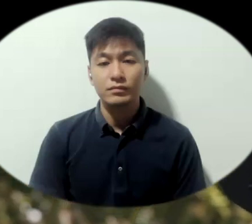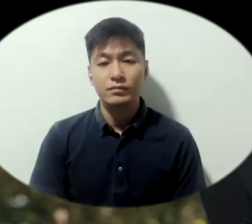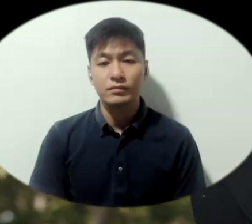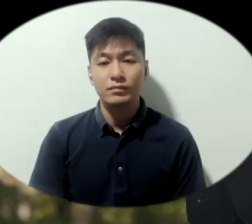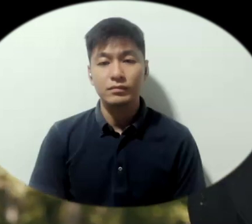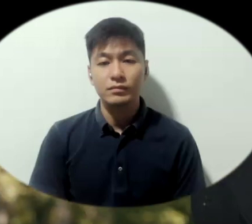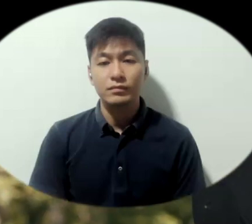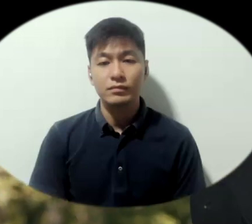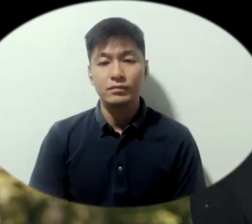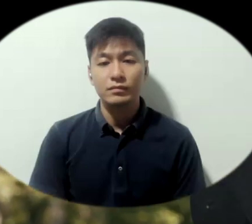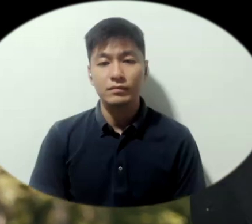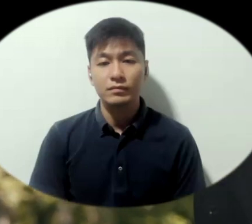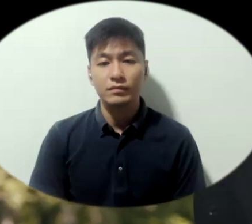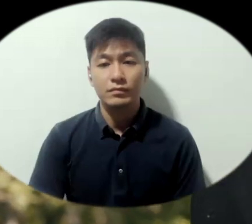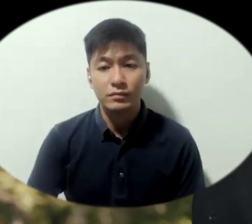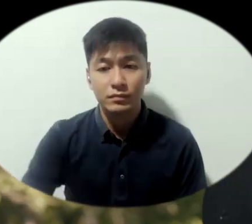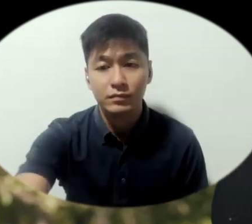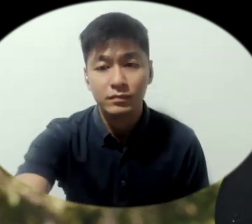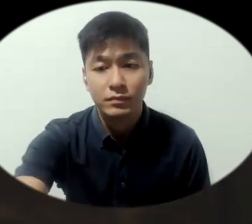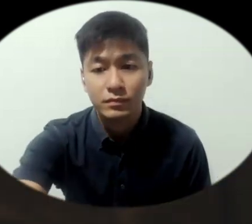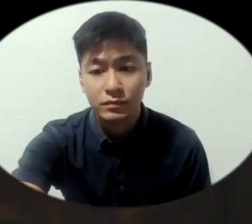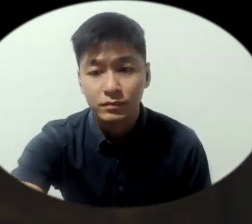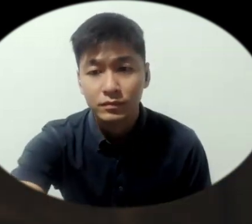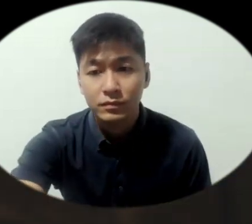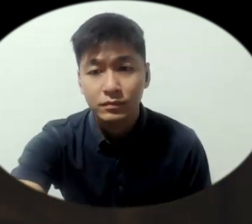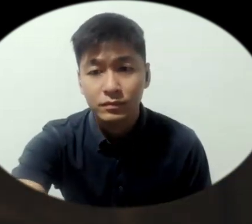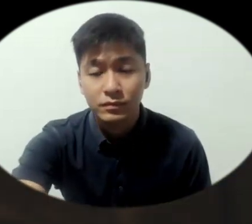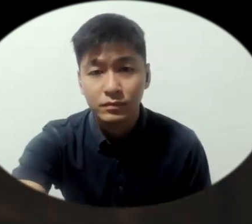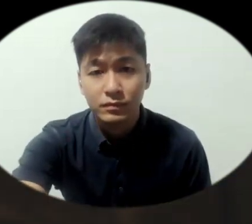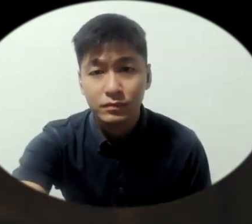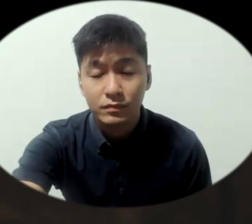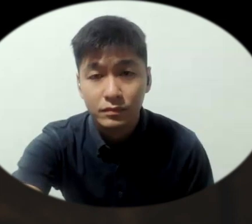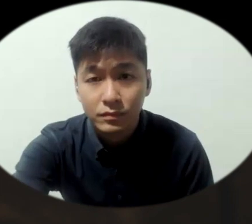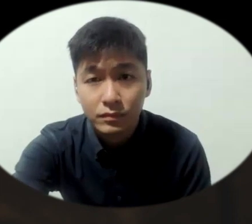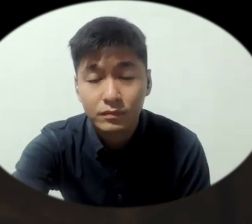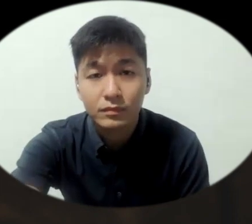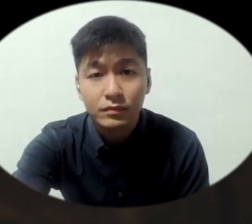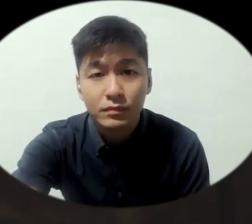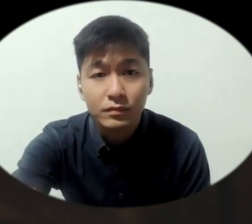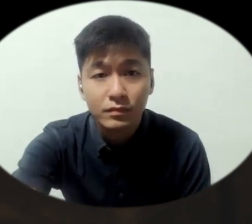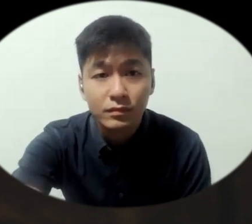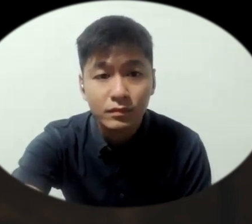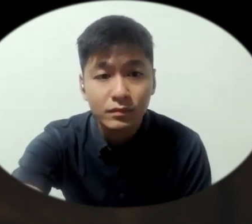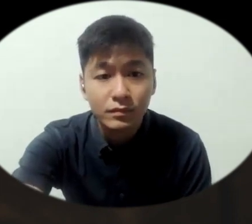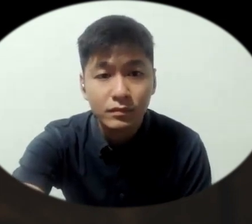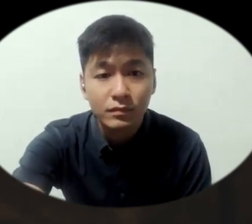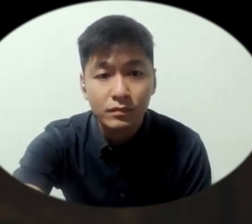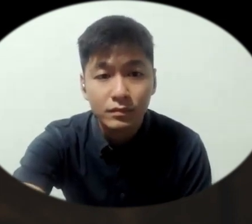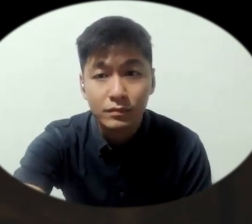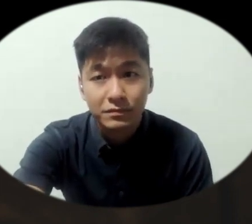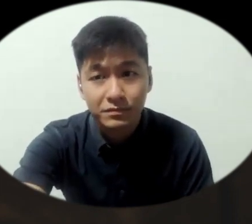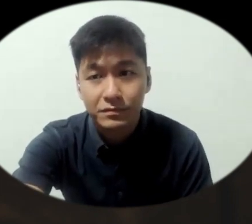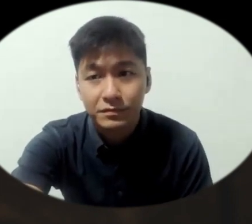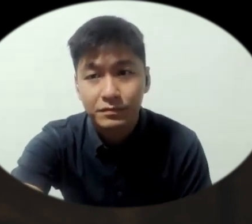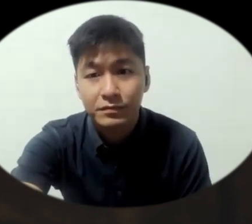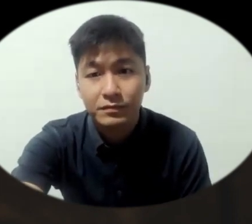wonderful experience to end. The wonderful people that I've met, people that know that I have dementia, but the